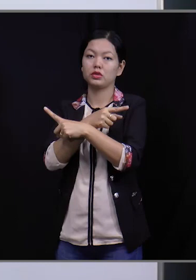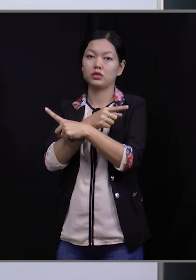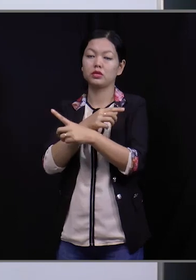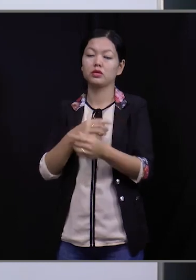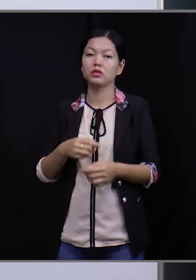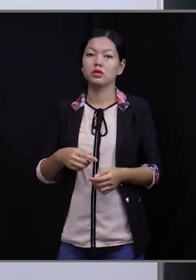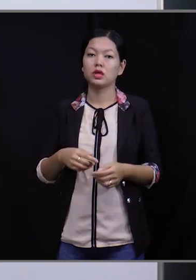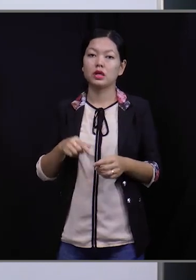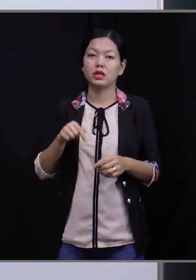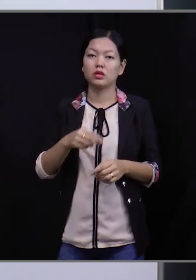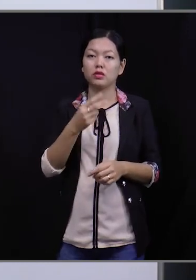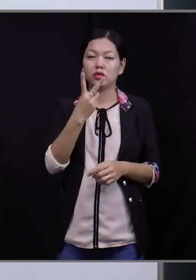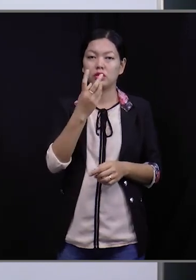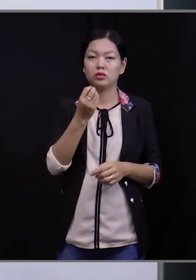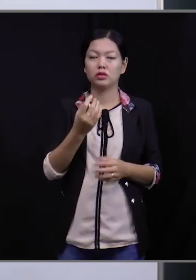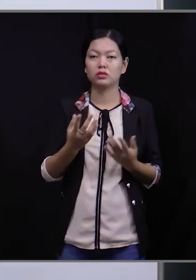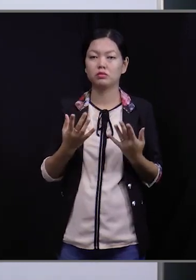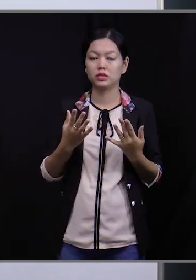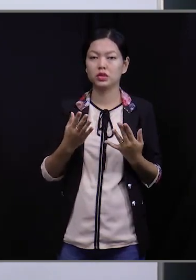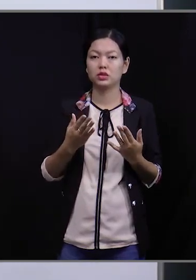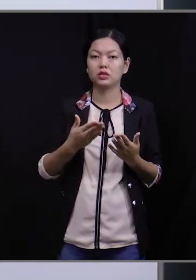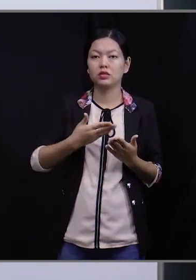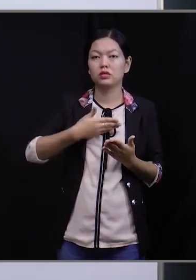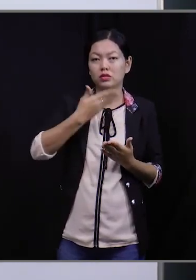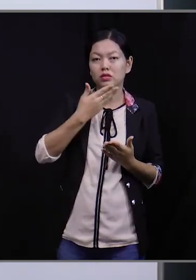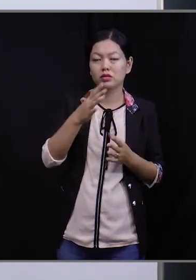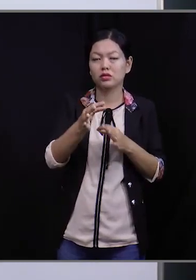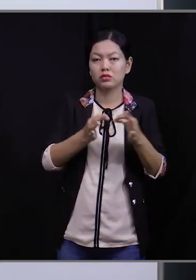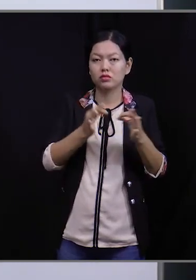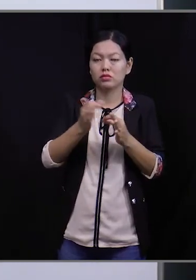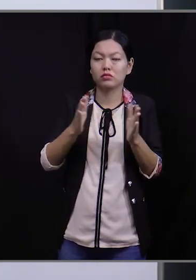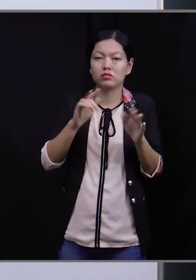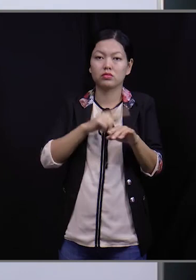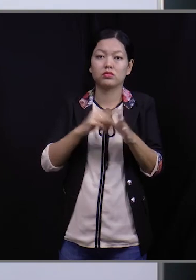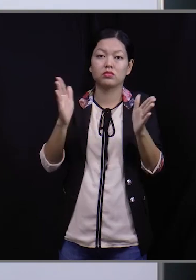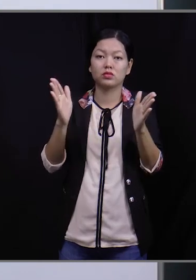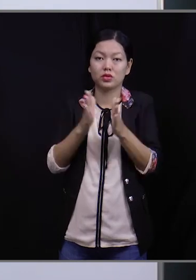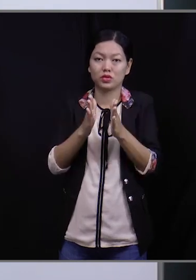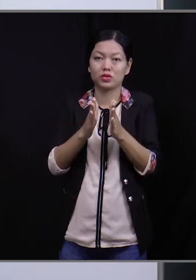this, the other part, contractionary, it's just the opposite of what I have already explained. So